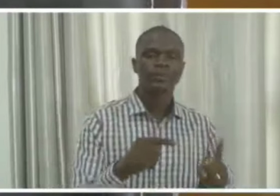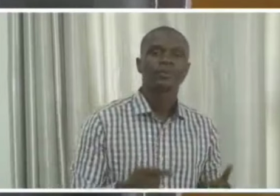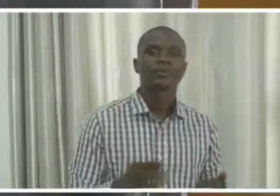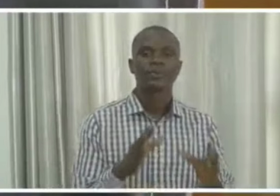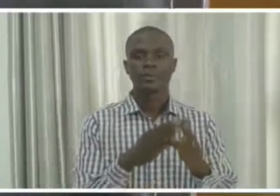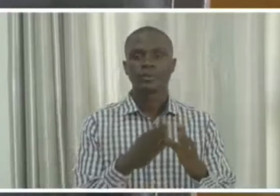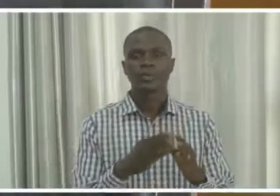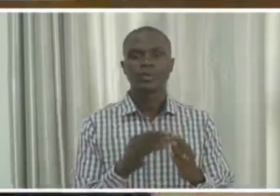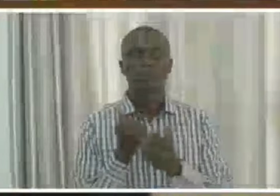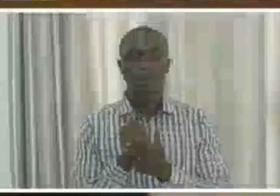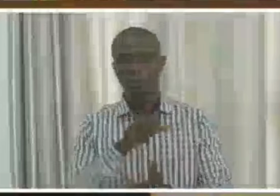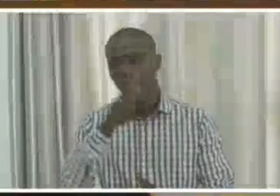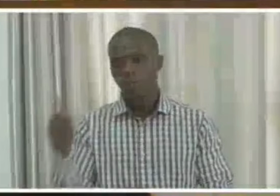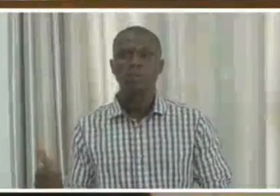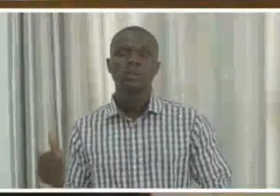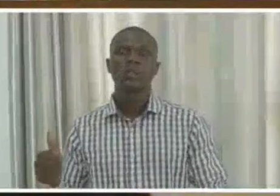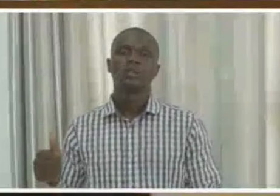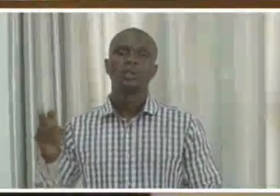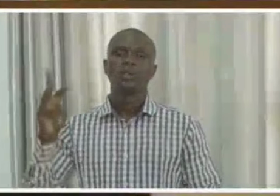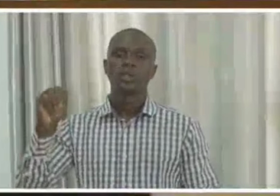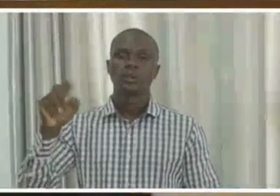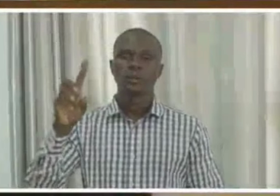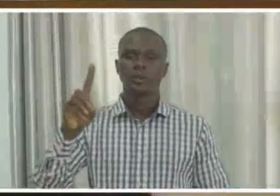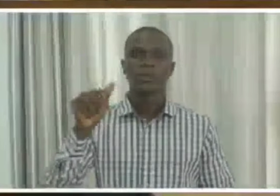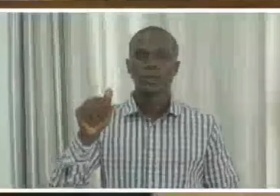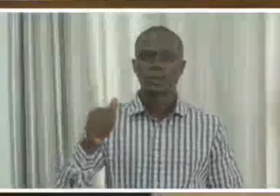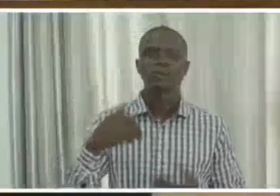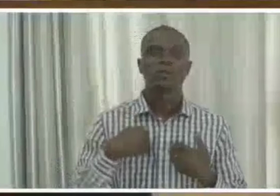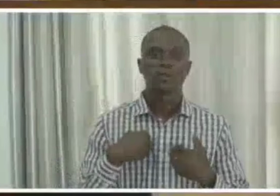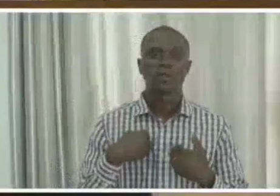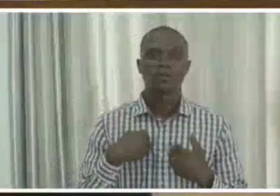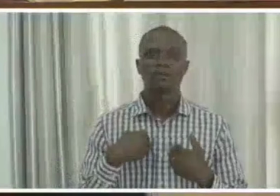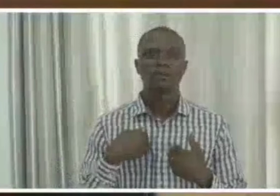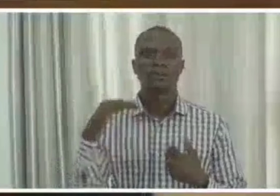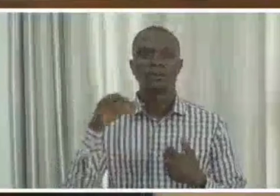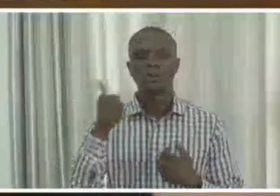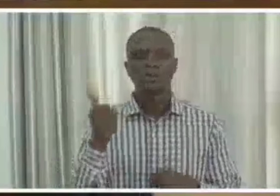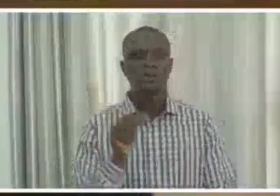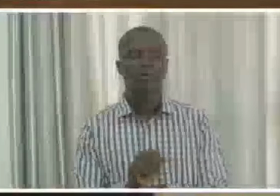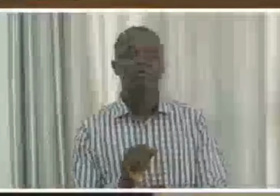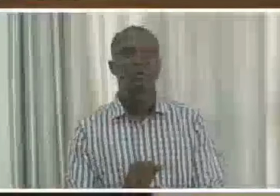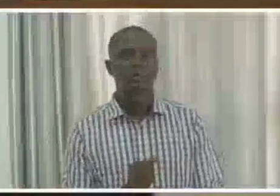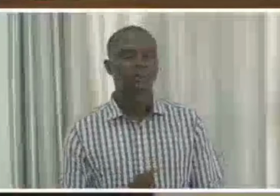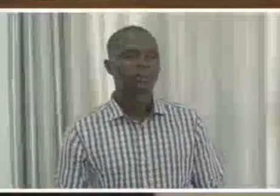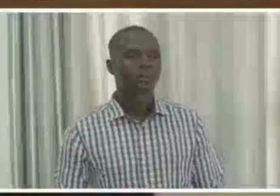opportunity. Thank you very much. Thank you very much, Honorable Minister.